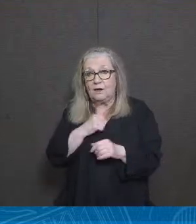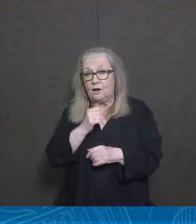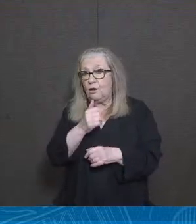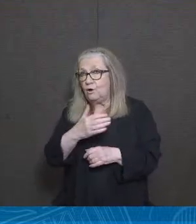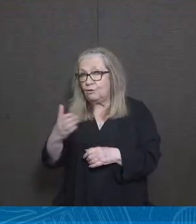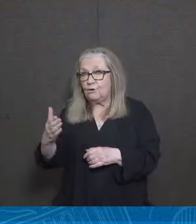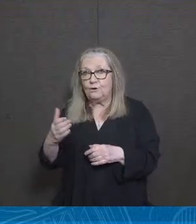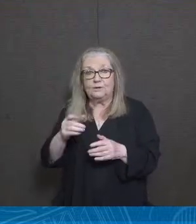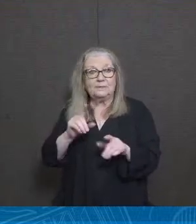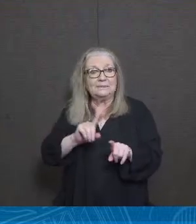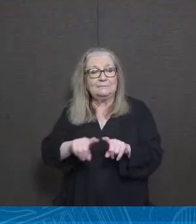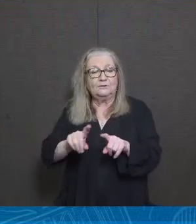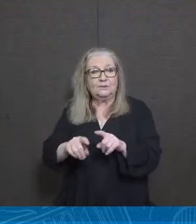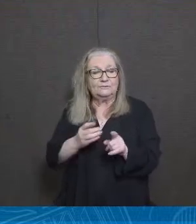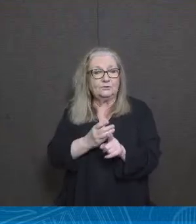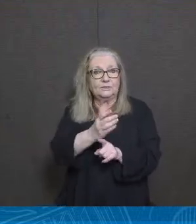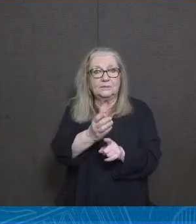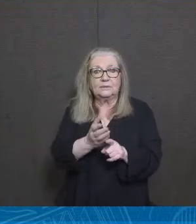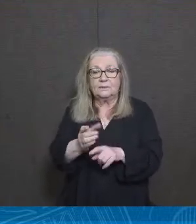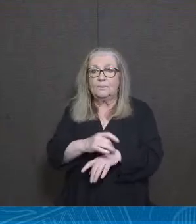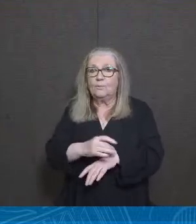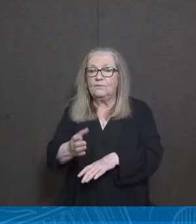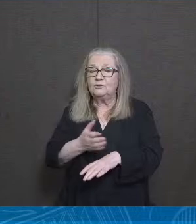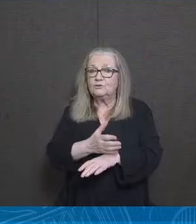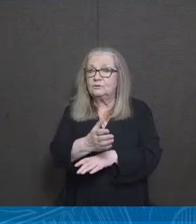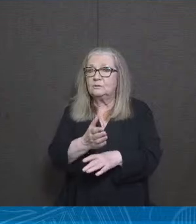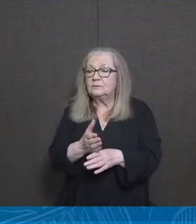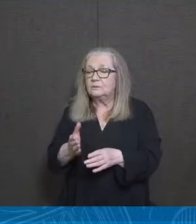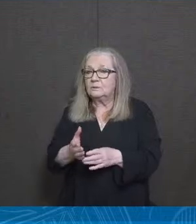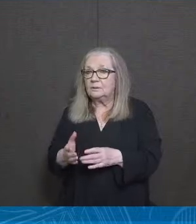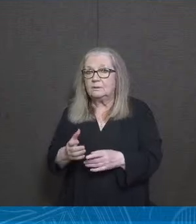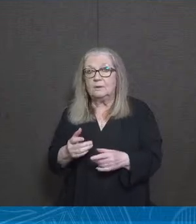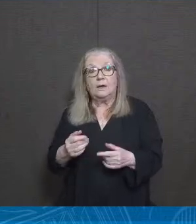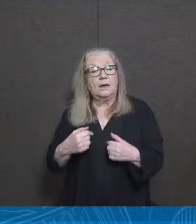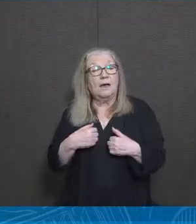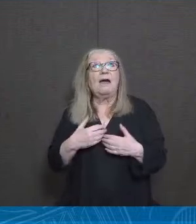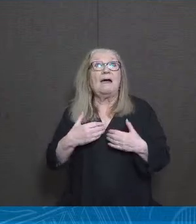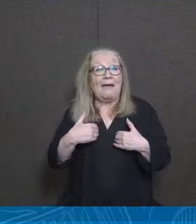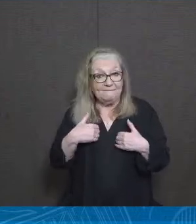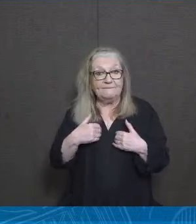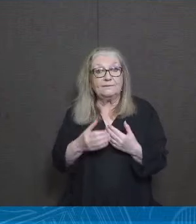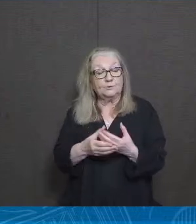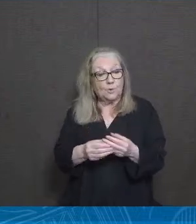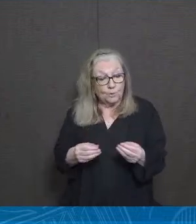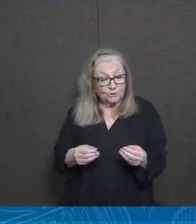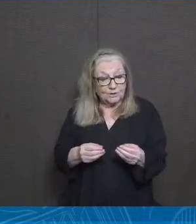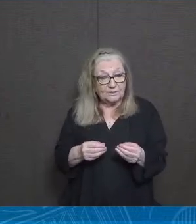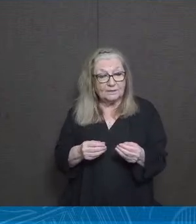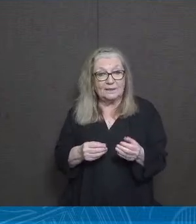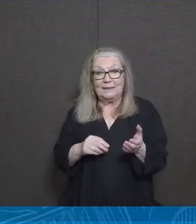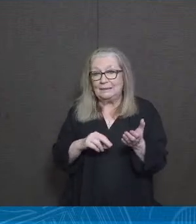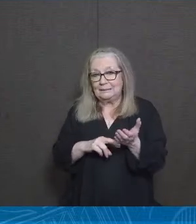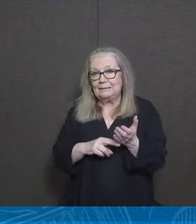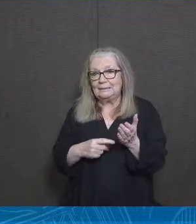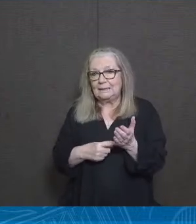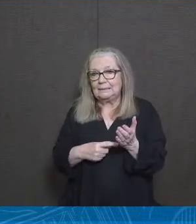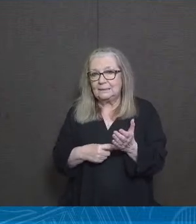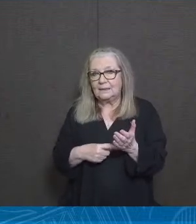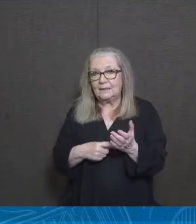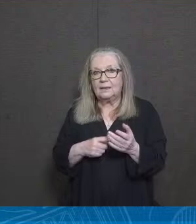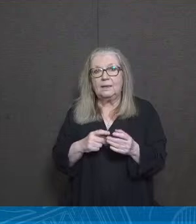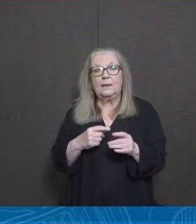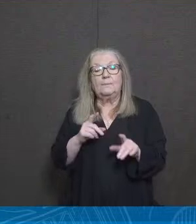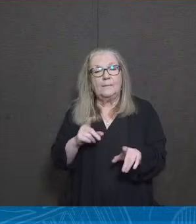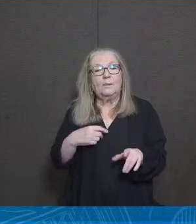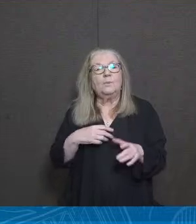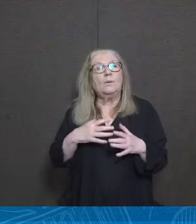multidisciplinary, and each of us from our point of view may think that we have a solution, we have a technical solution for that, but it's very important also to have the perspective